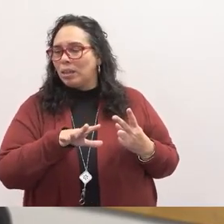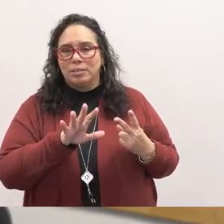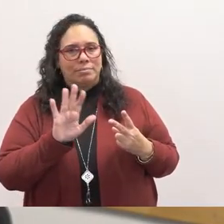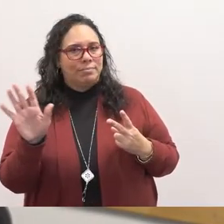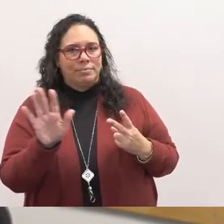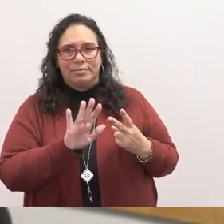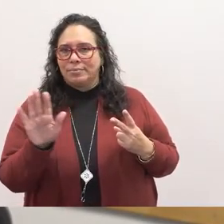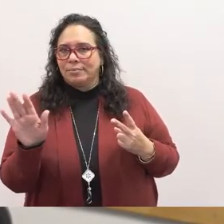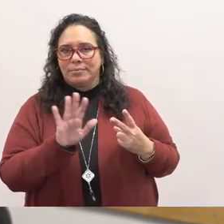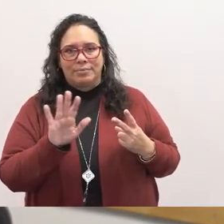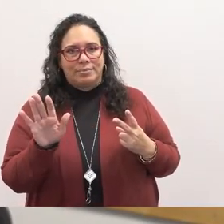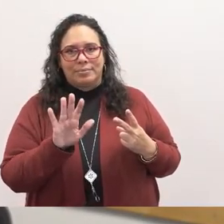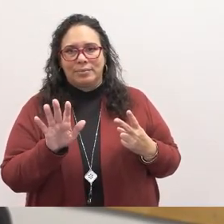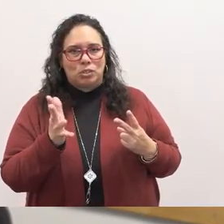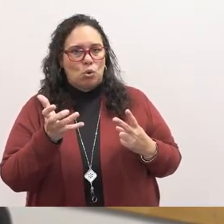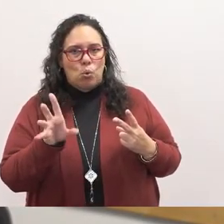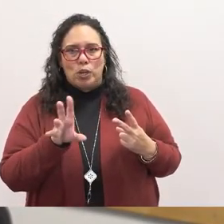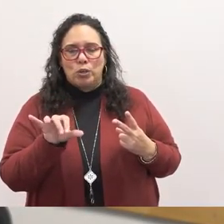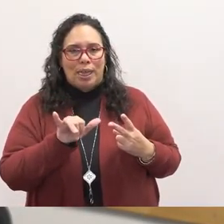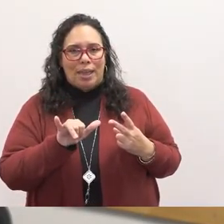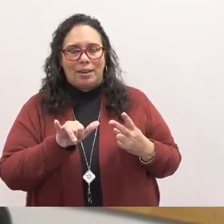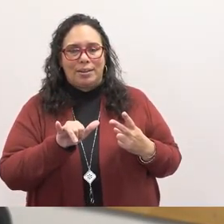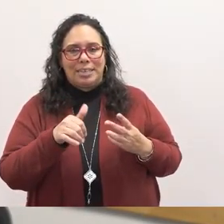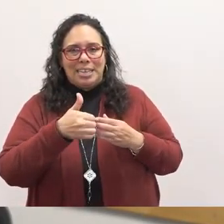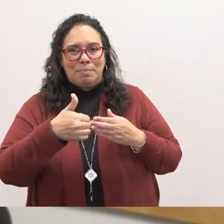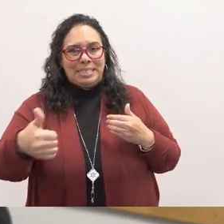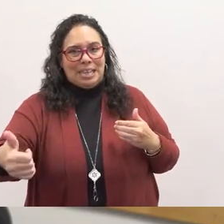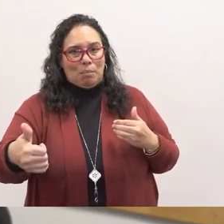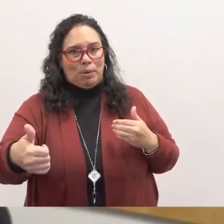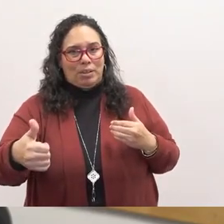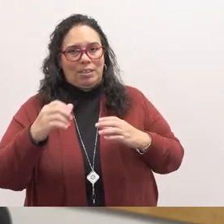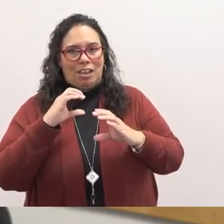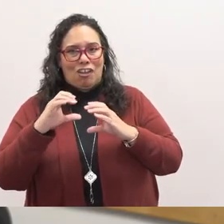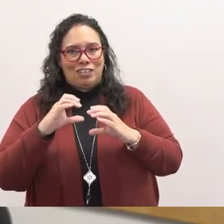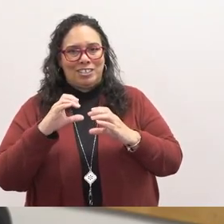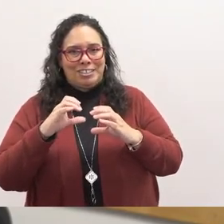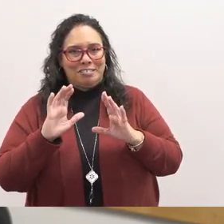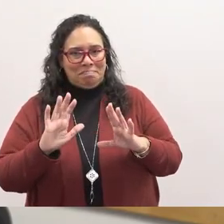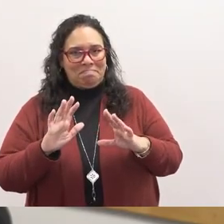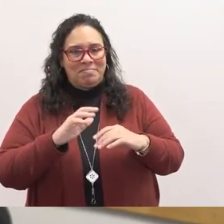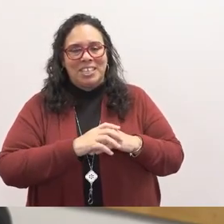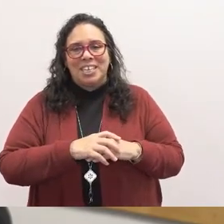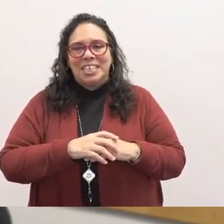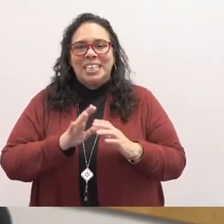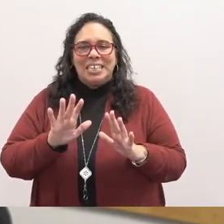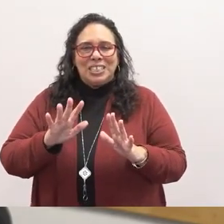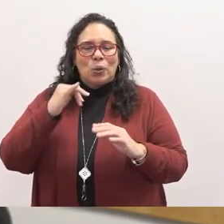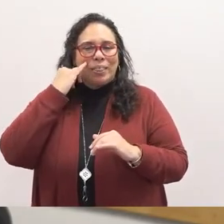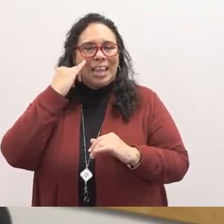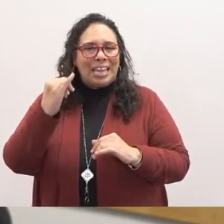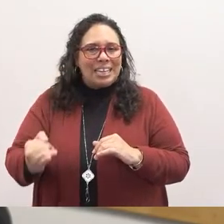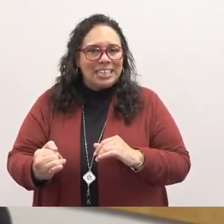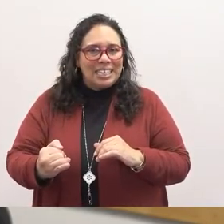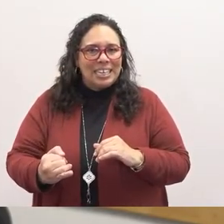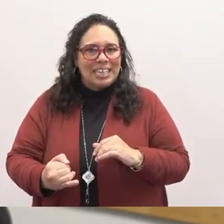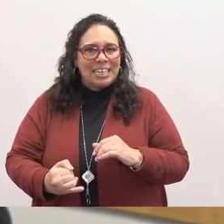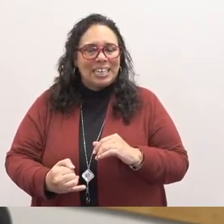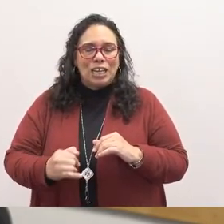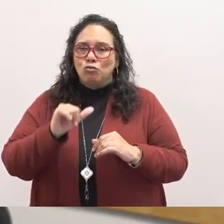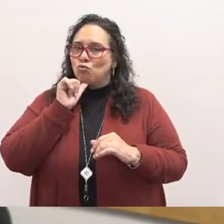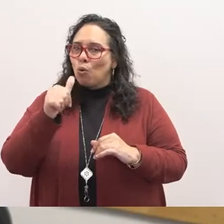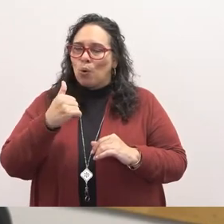that to Member Miller, right? She wants to keep that separate and keep it away from each other so that you don't know. The idea is one member, then two member,